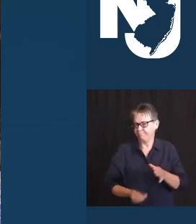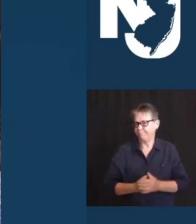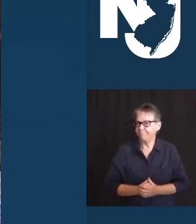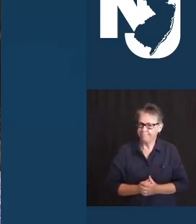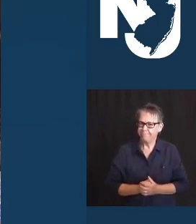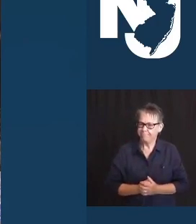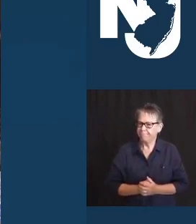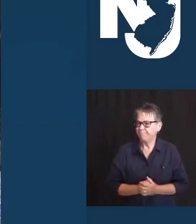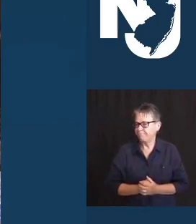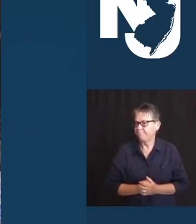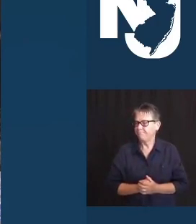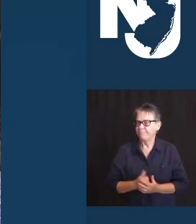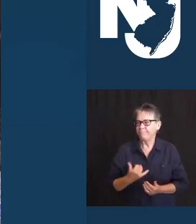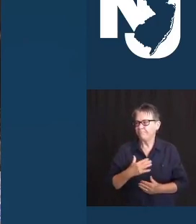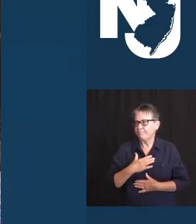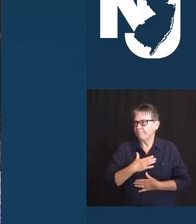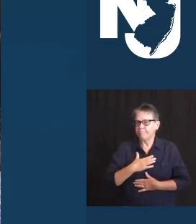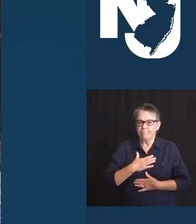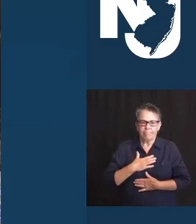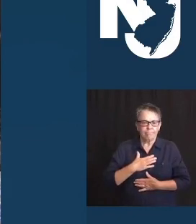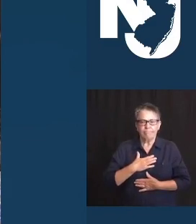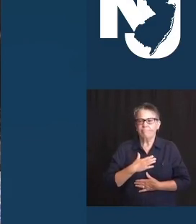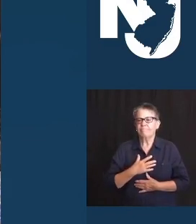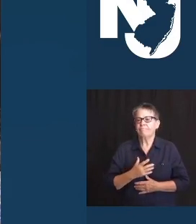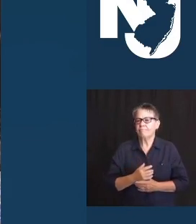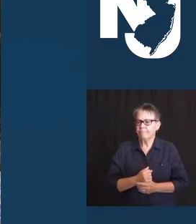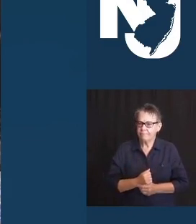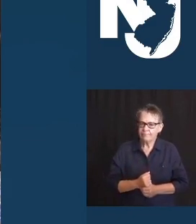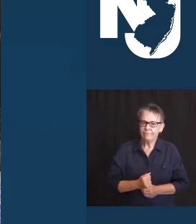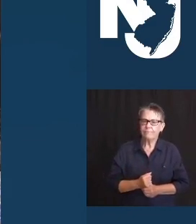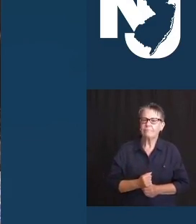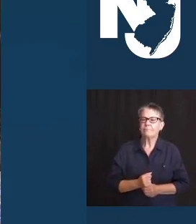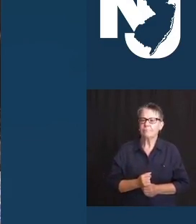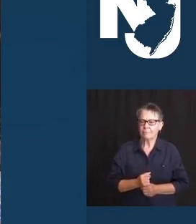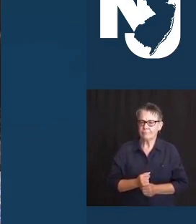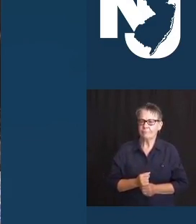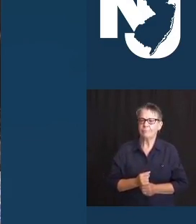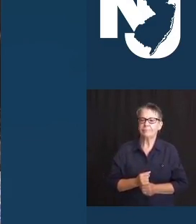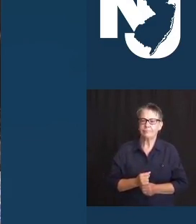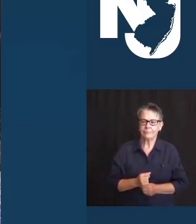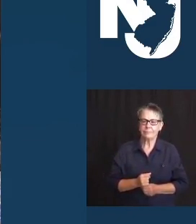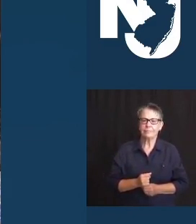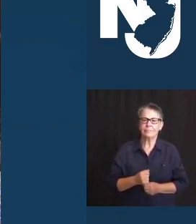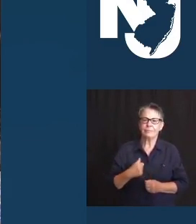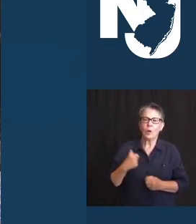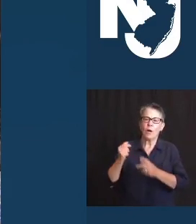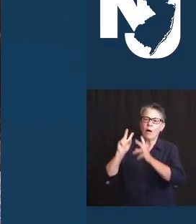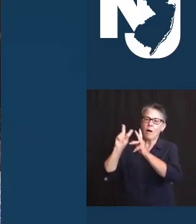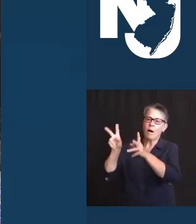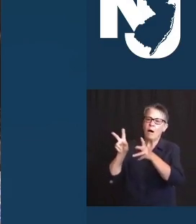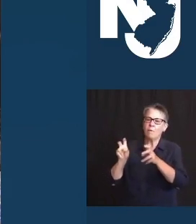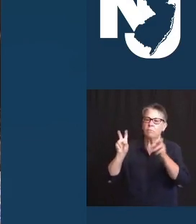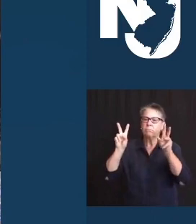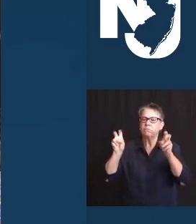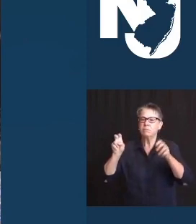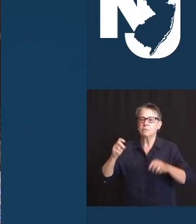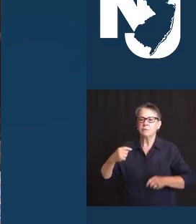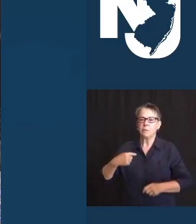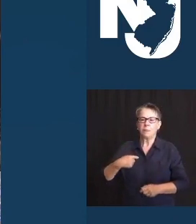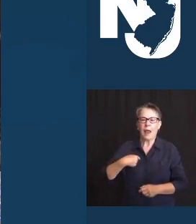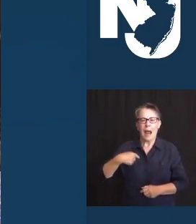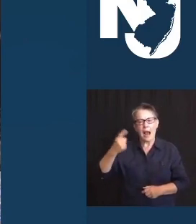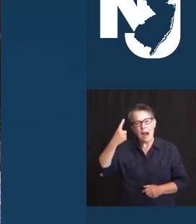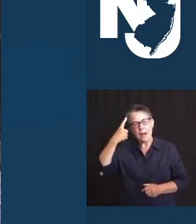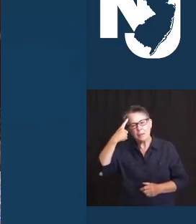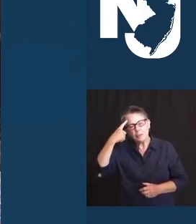So as we send them off, I want to quote Hoagie Carmichael and say, "Though I dream in vain, in my heart it will remain my